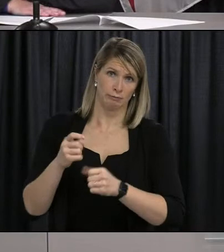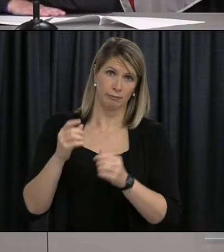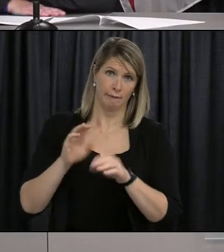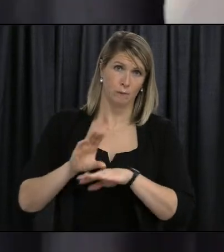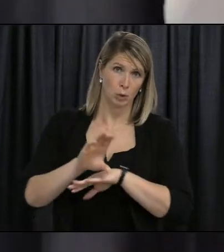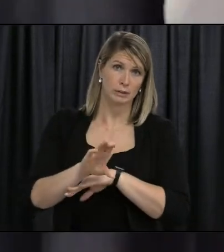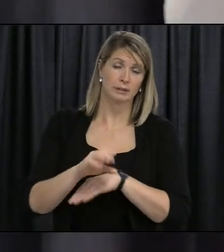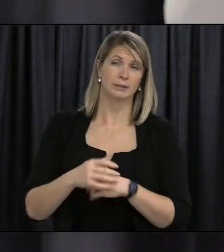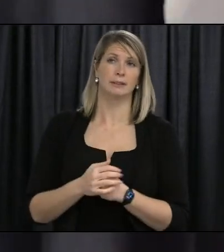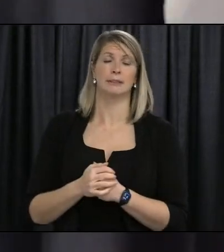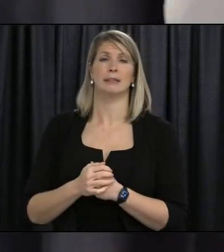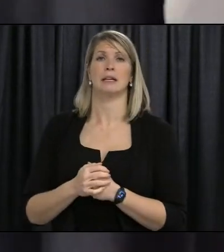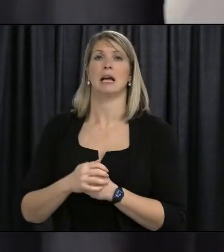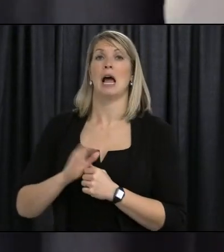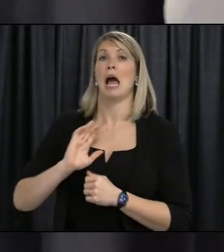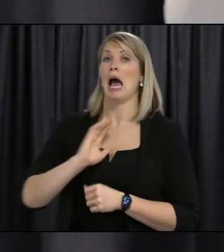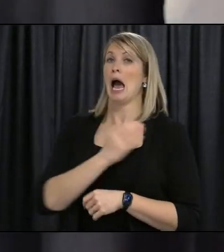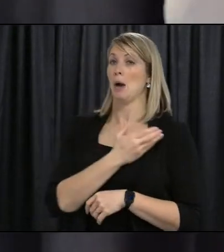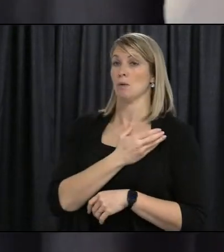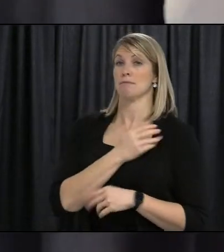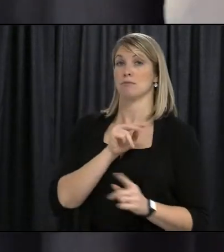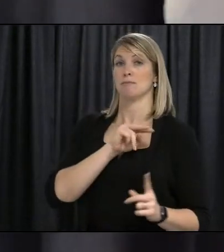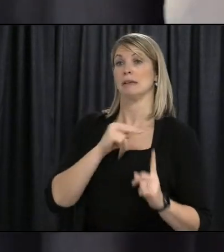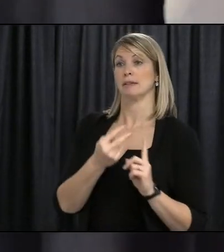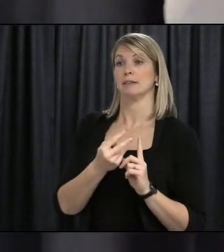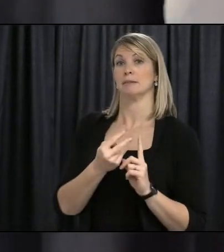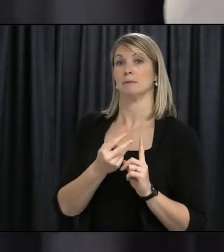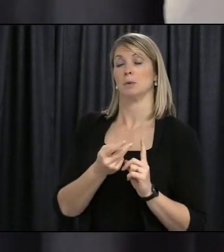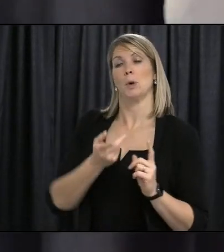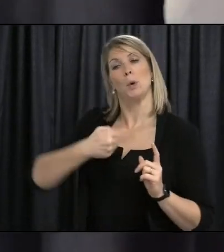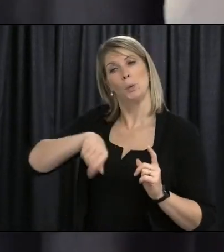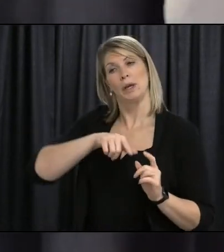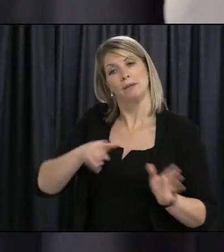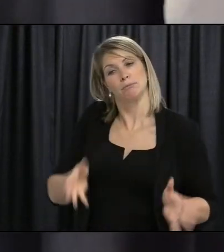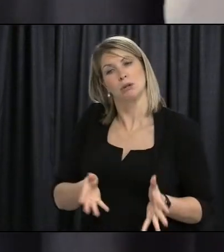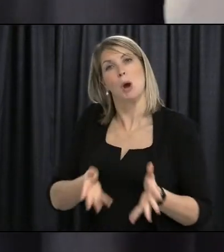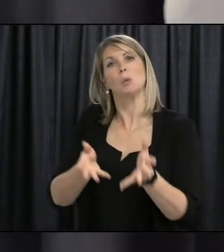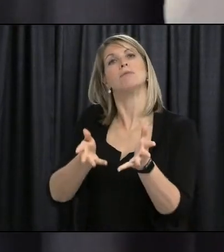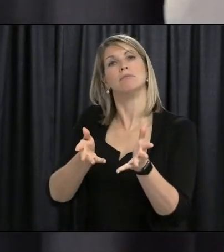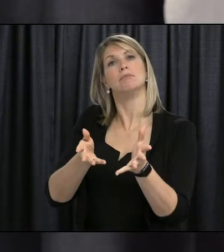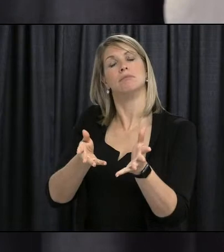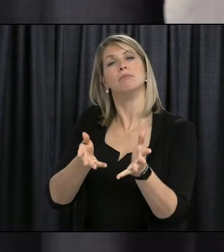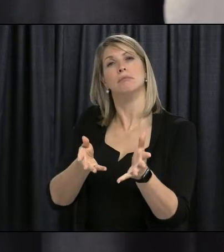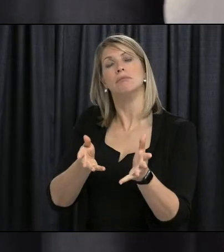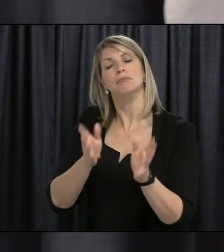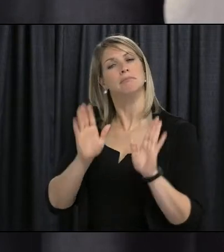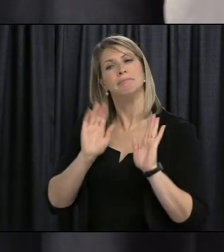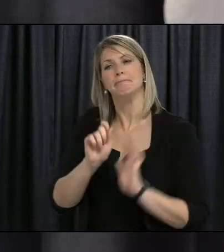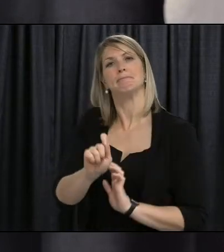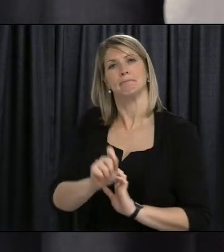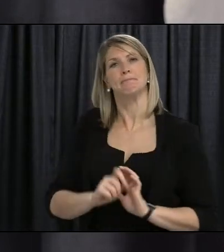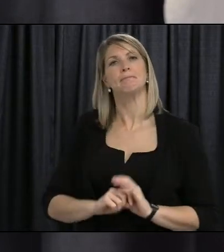Well, from a district perspective, we can certainly promote the use of the app, for sure.